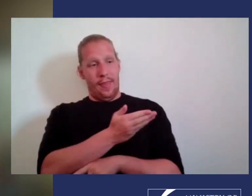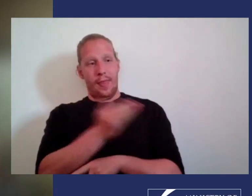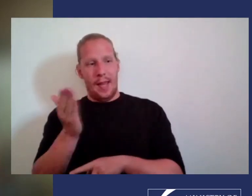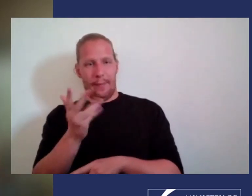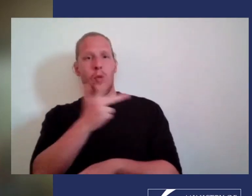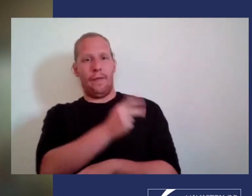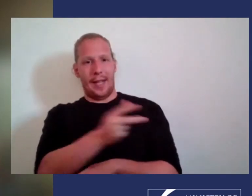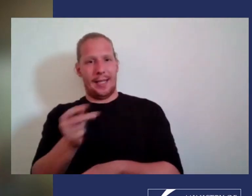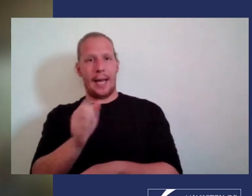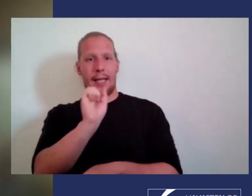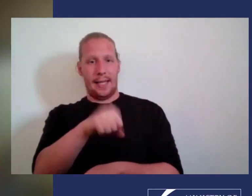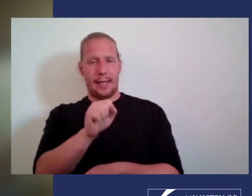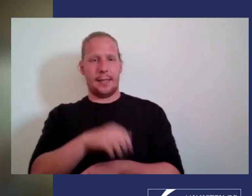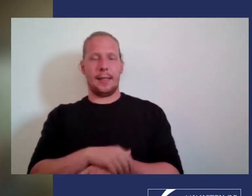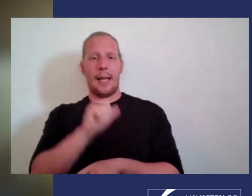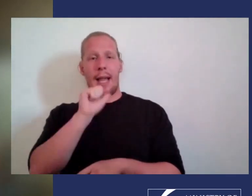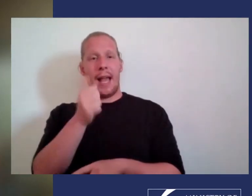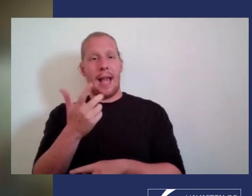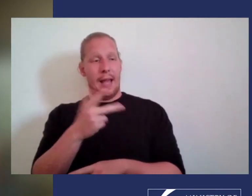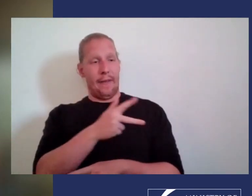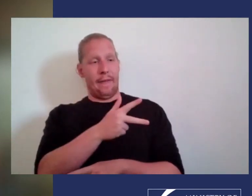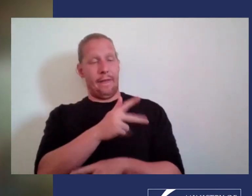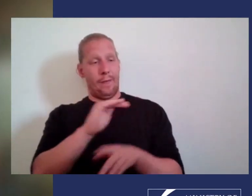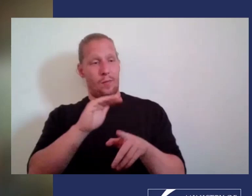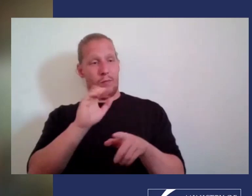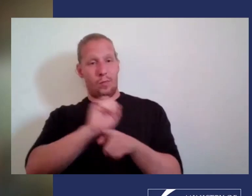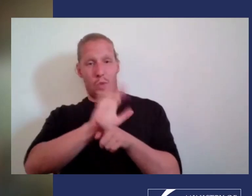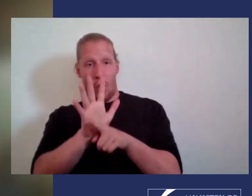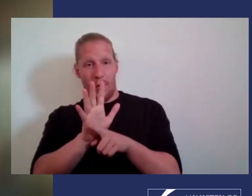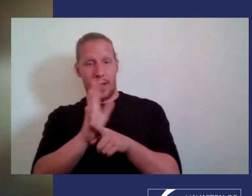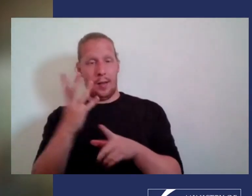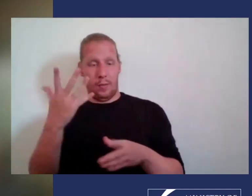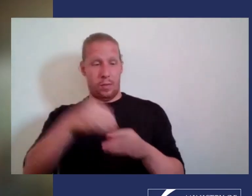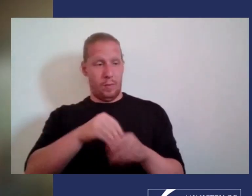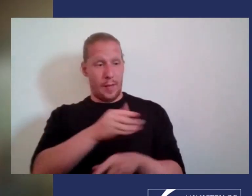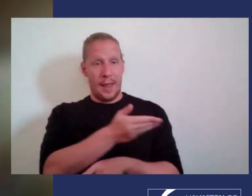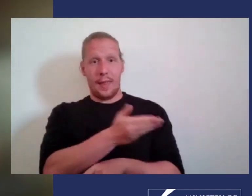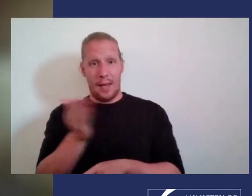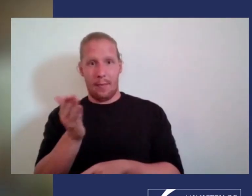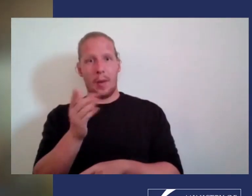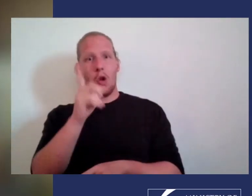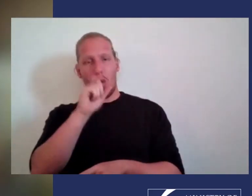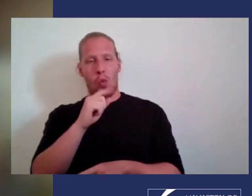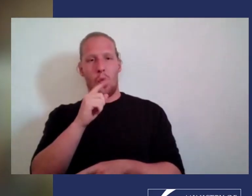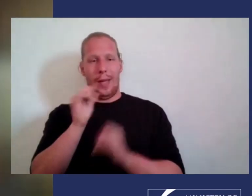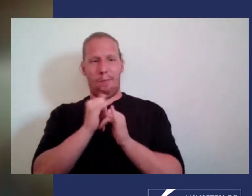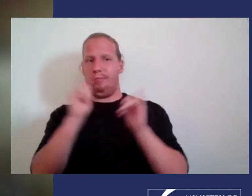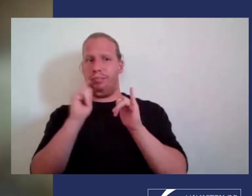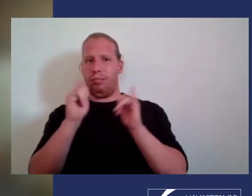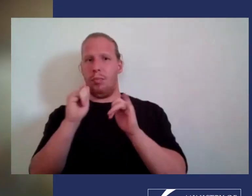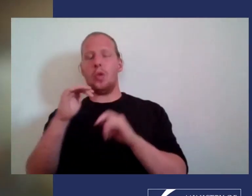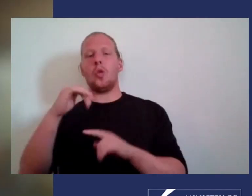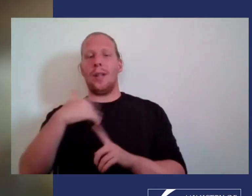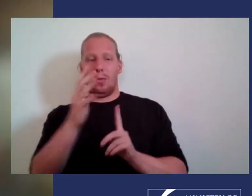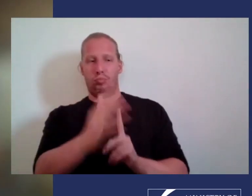that they can get very, very unwell. So it's really important that those children, they're one of the groups we want to protect if at